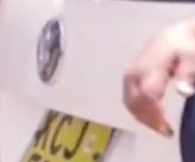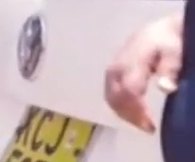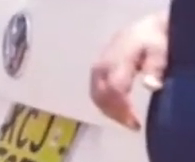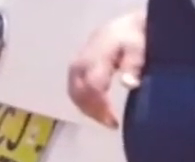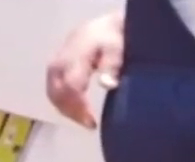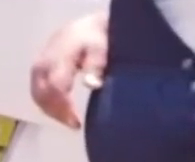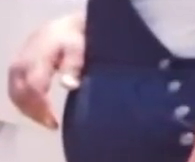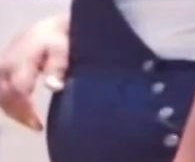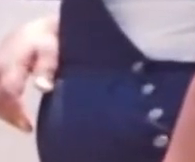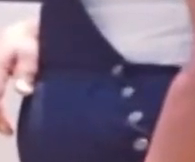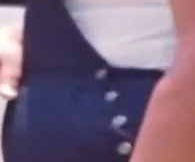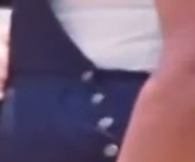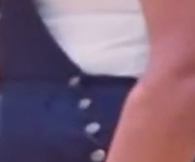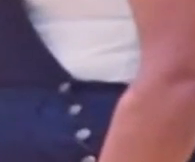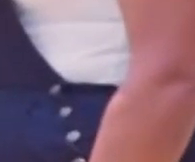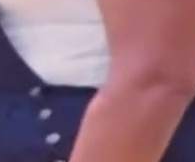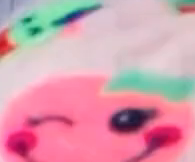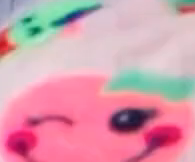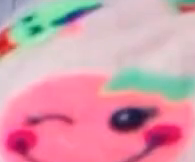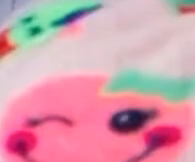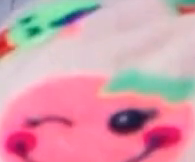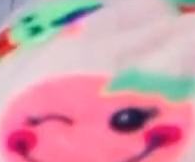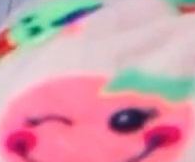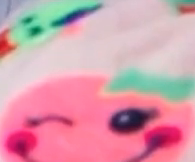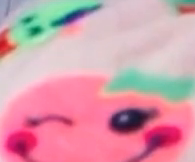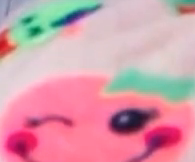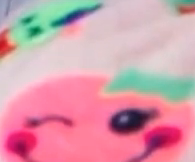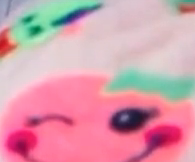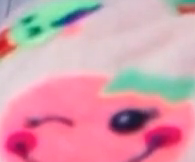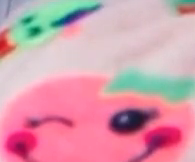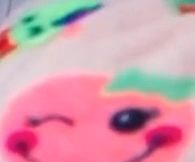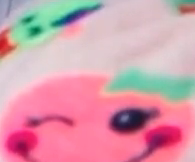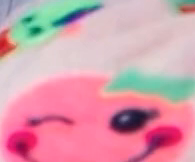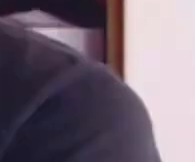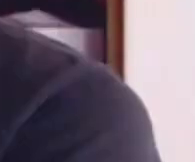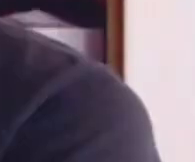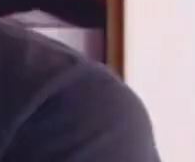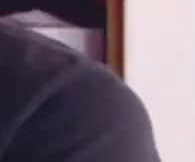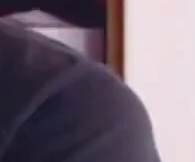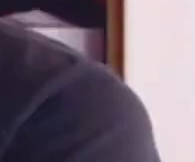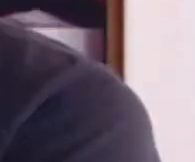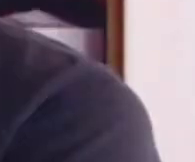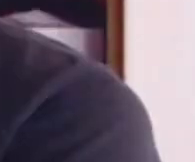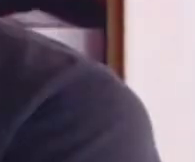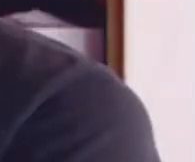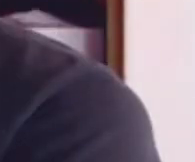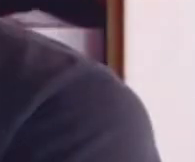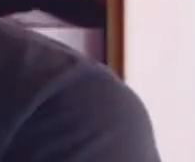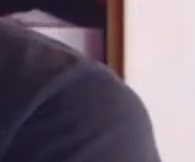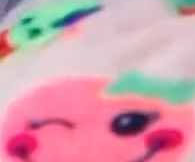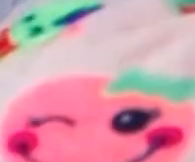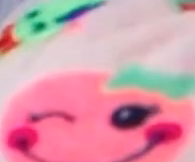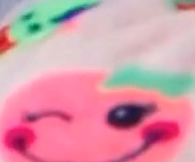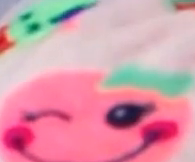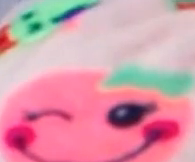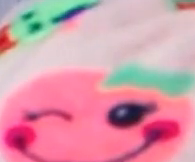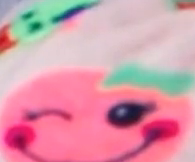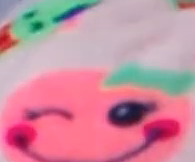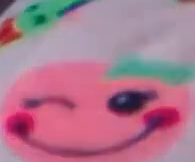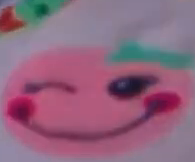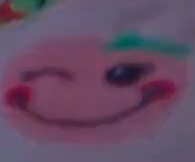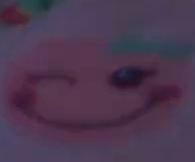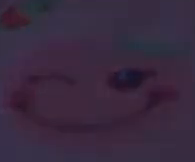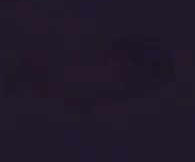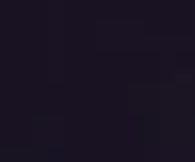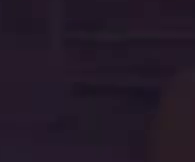up there in the sky on his way to China. I'll never forget when he took us to Singapore. Wow, it was